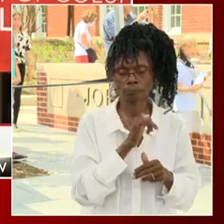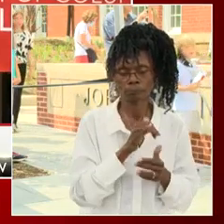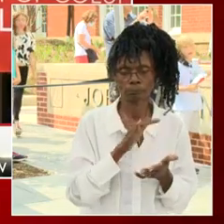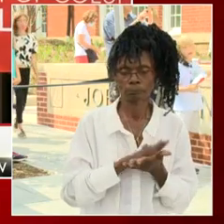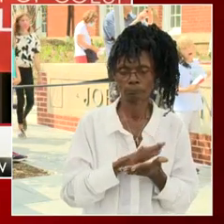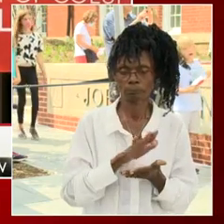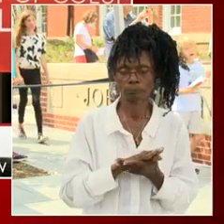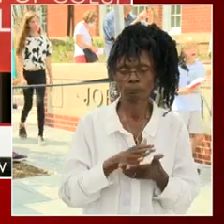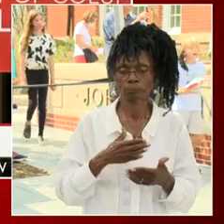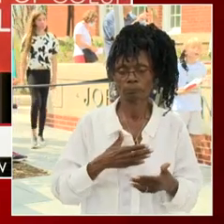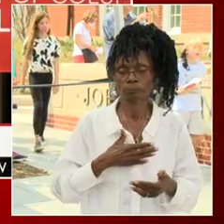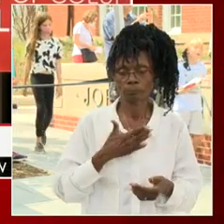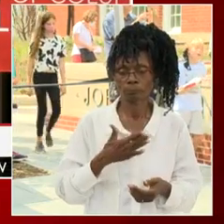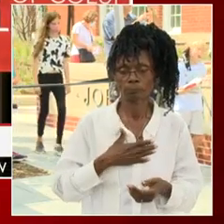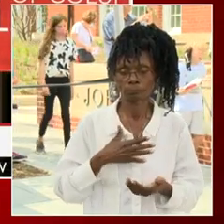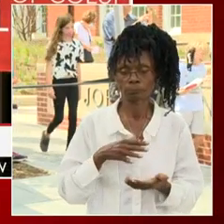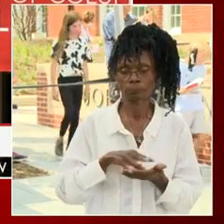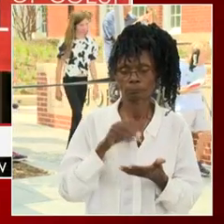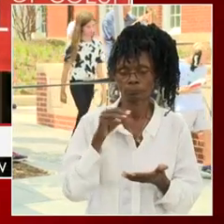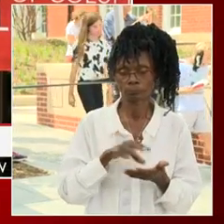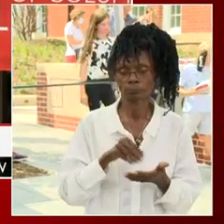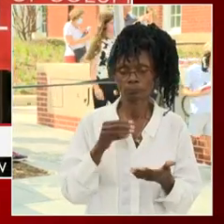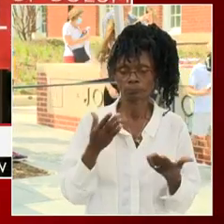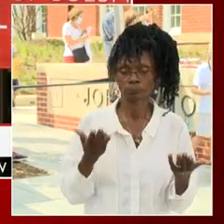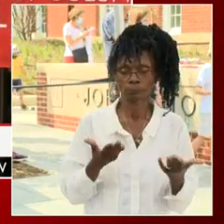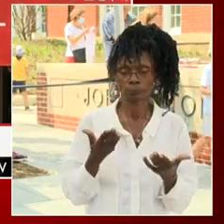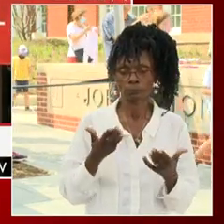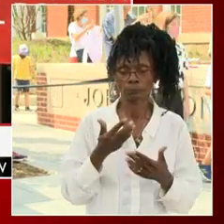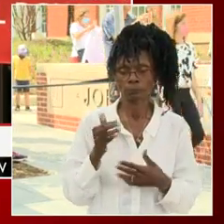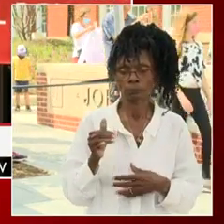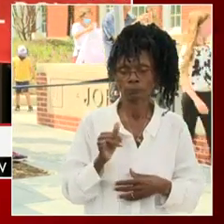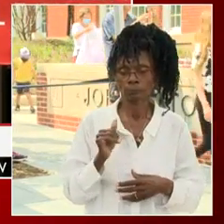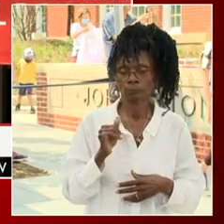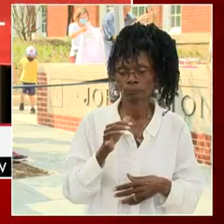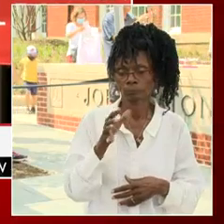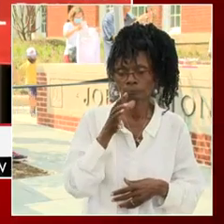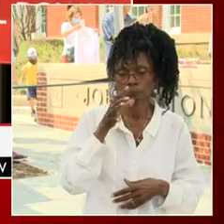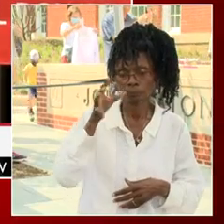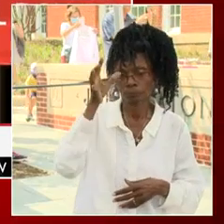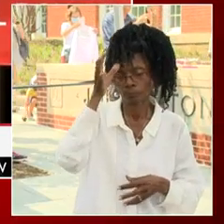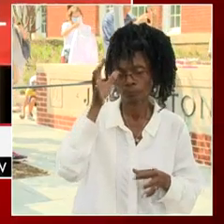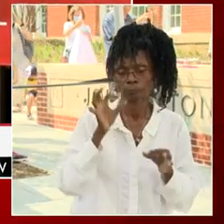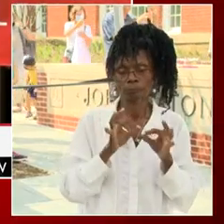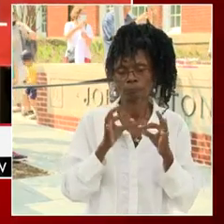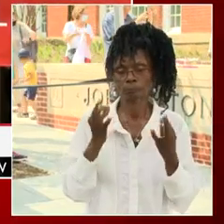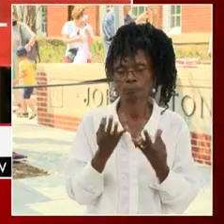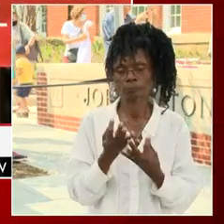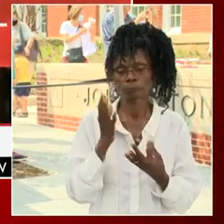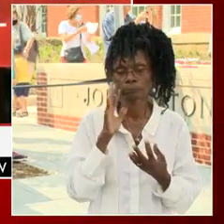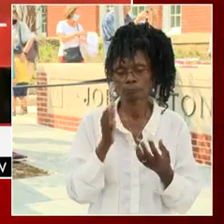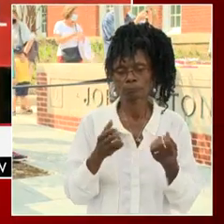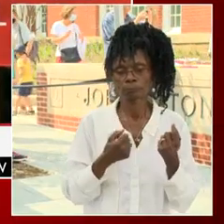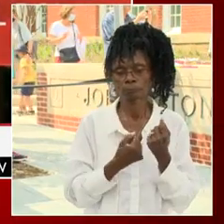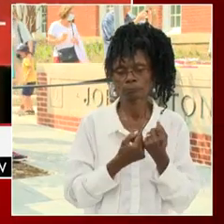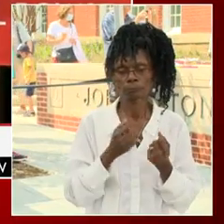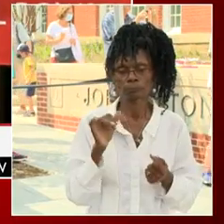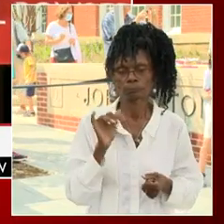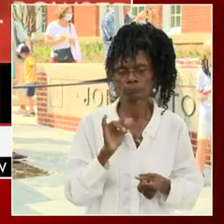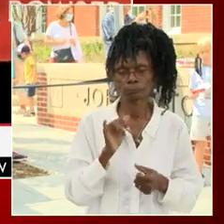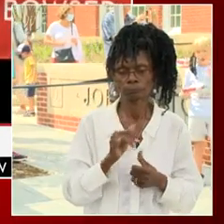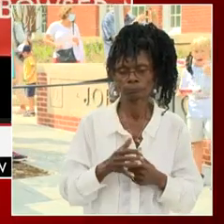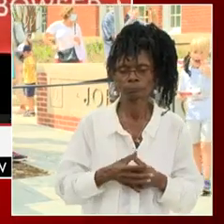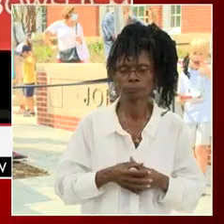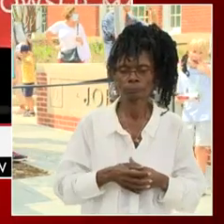here, and that parents and families are going to be our partners in getting back to normal. So with